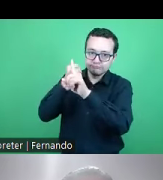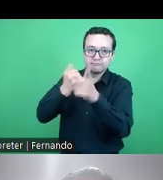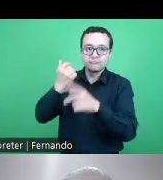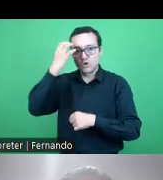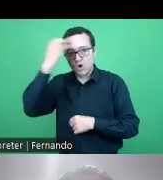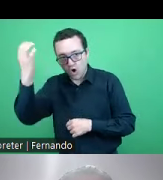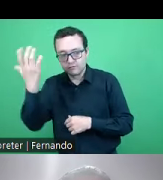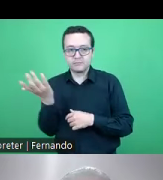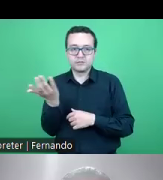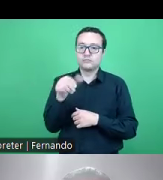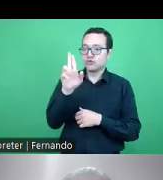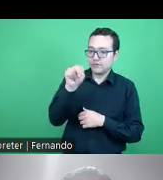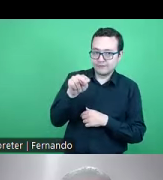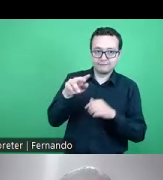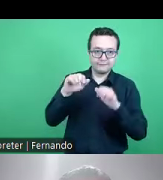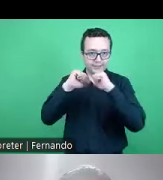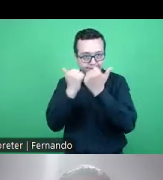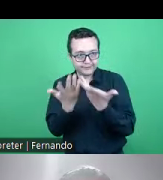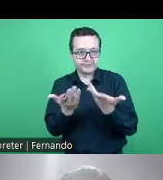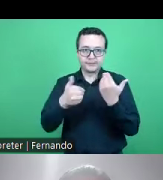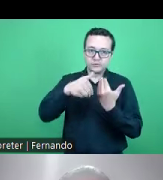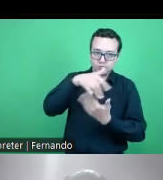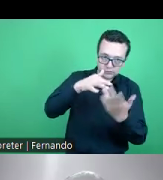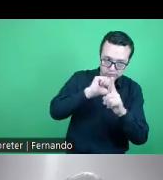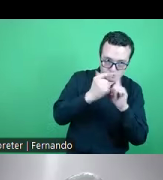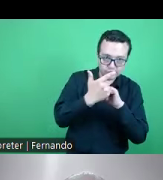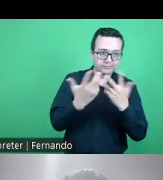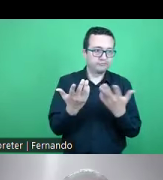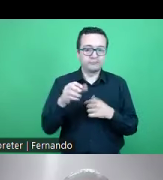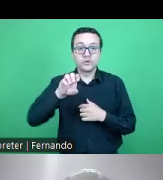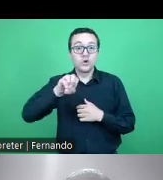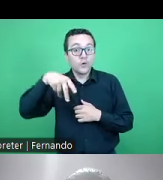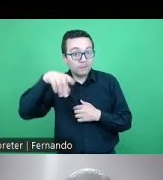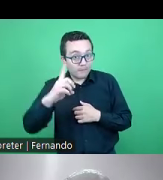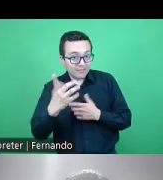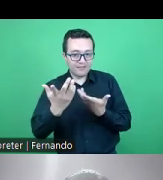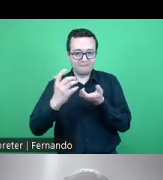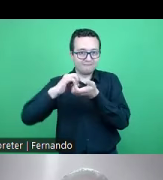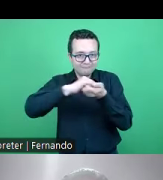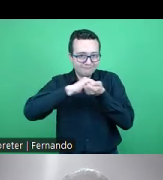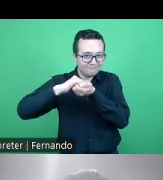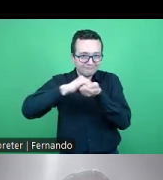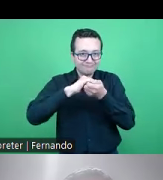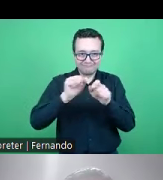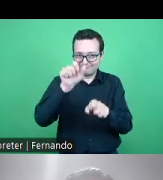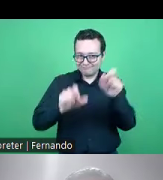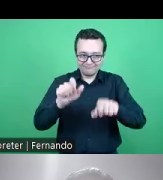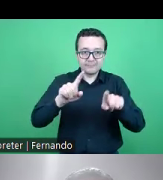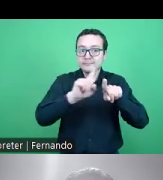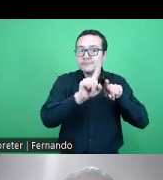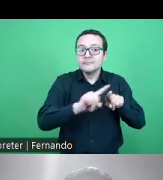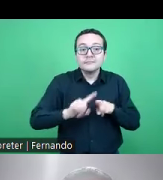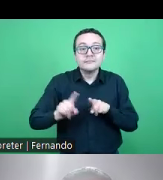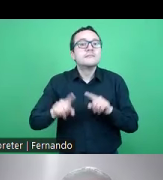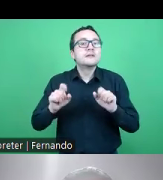a yang stand spesifik and tentunya action, including agar also to bisa create menanamkan policies that inklusi are more disabilitas specific so bagi that kita we can semua. implement